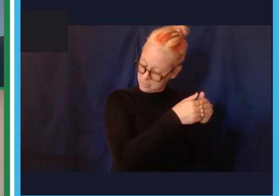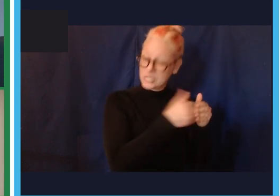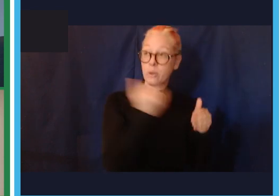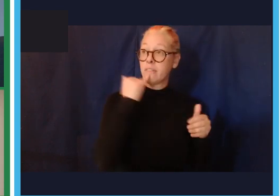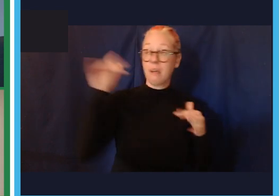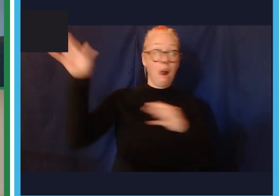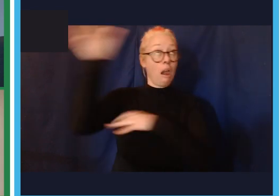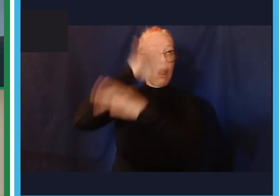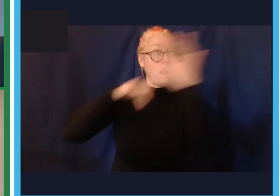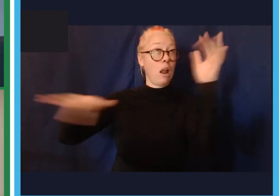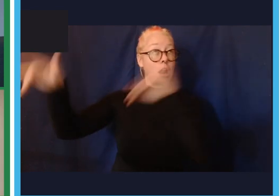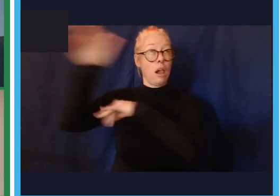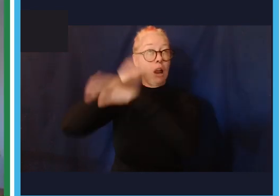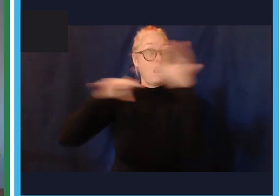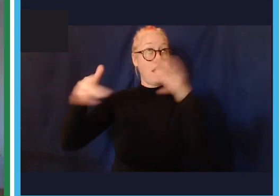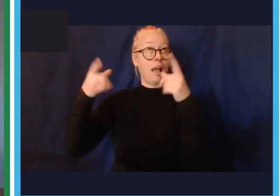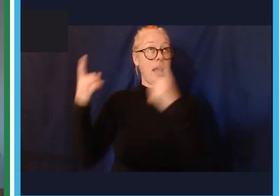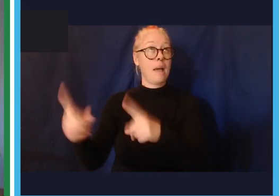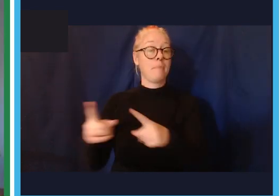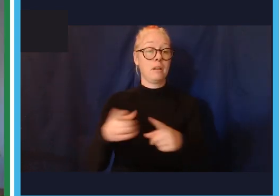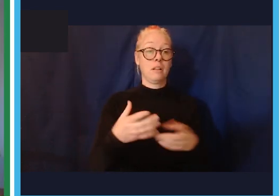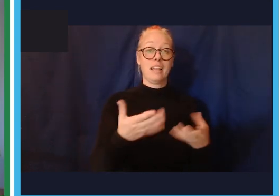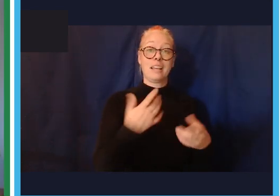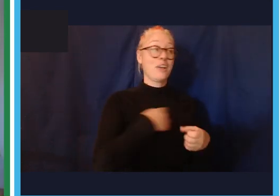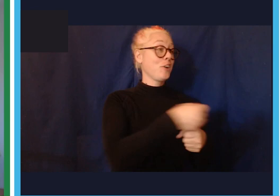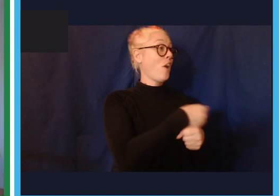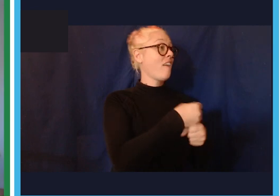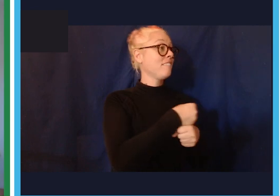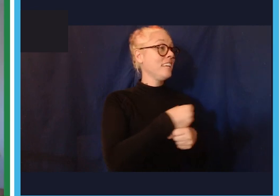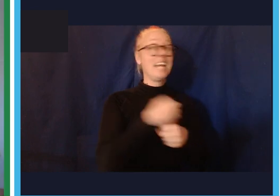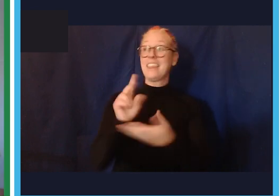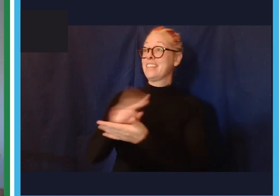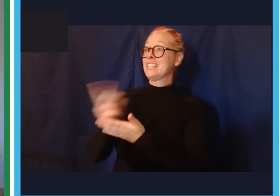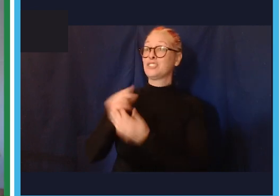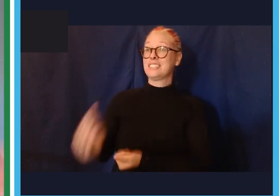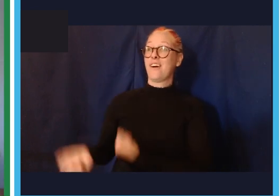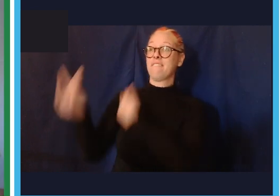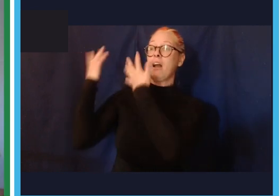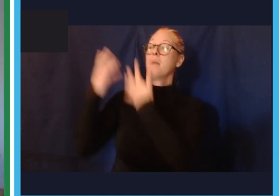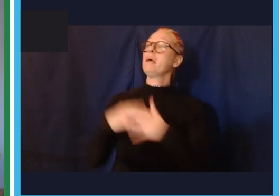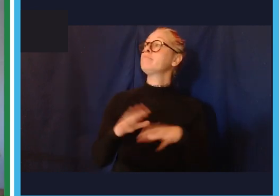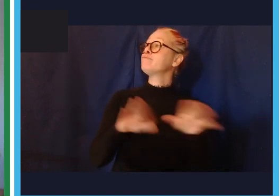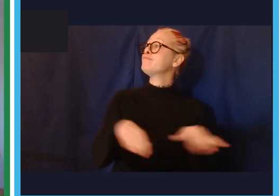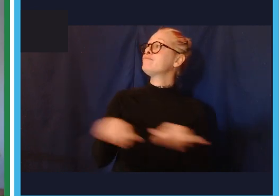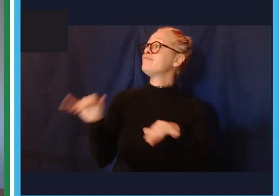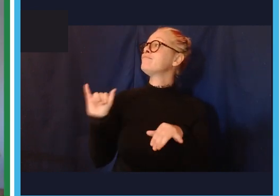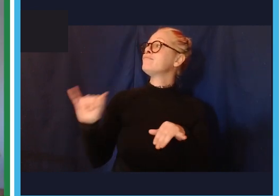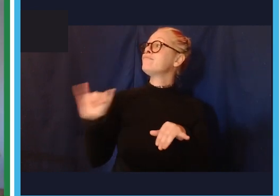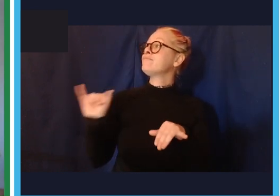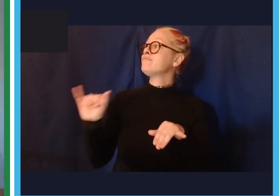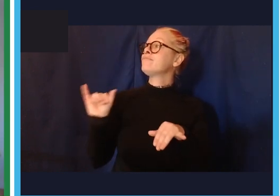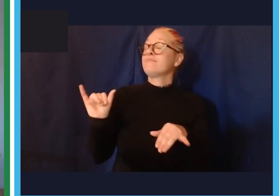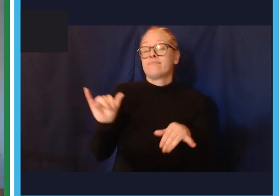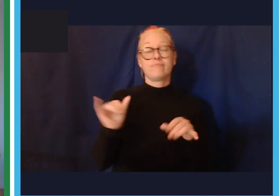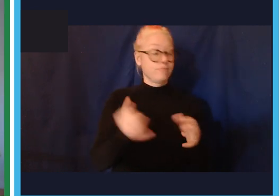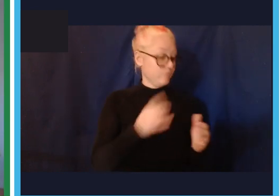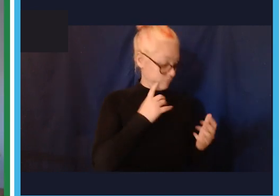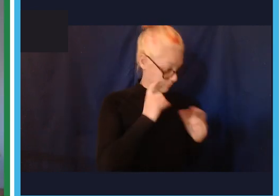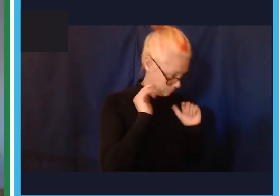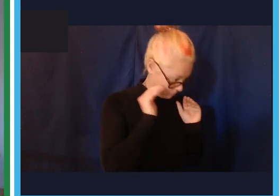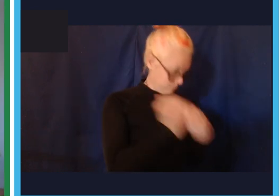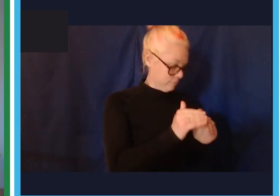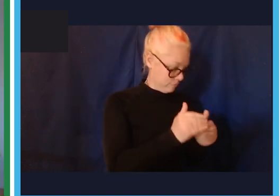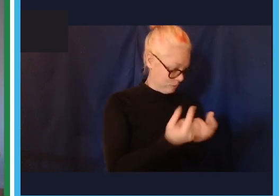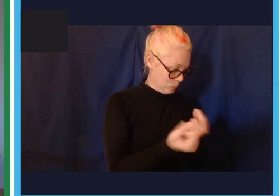so those are things that I've learned as a result of my disability that that are positives. You know, I